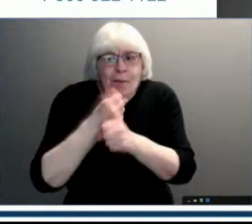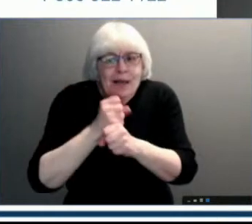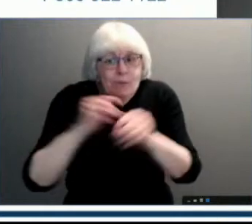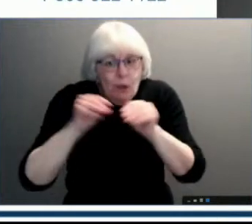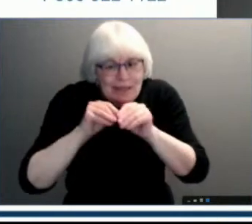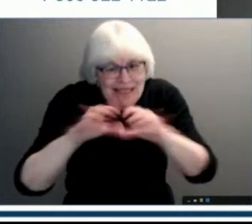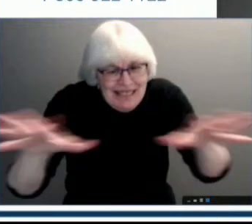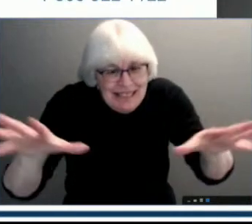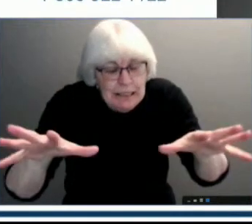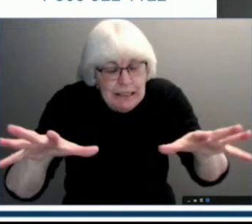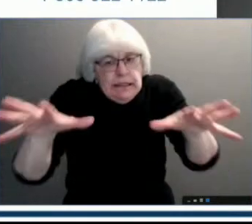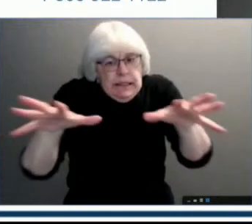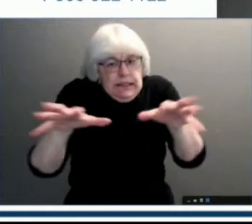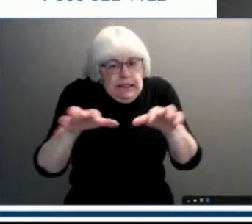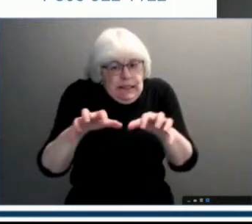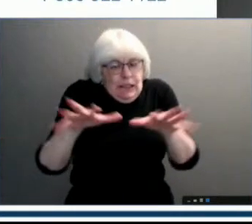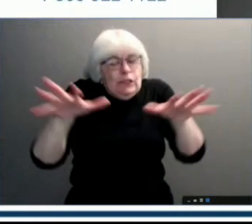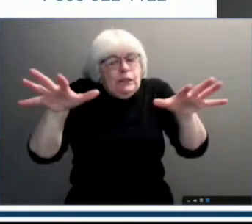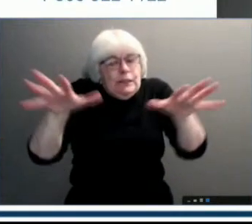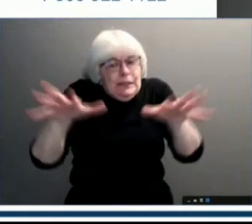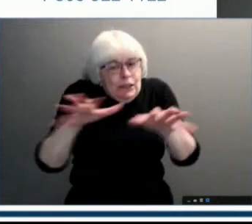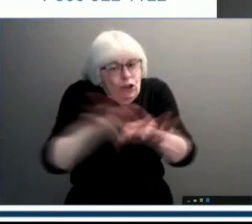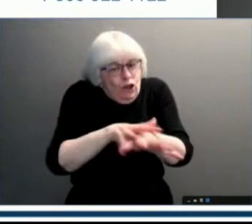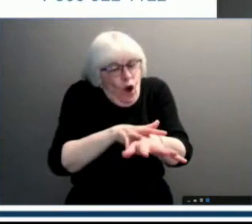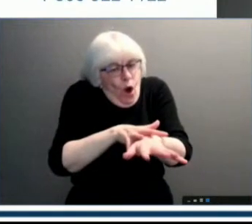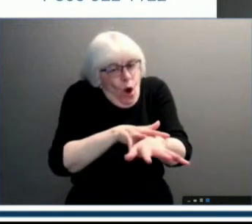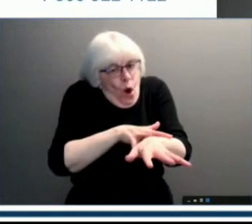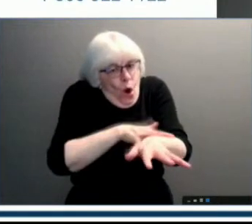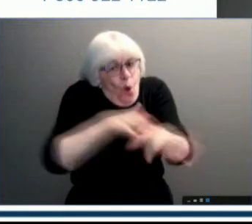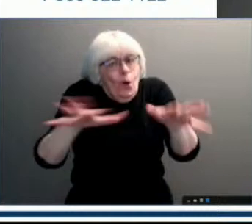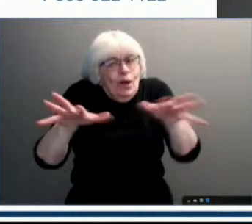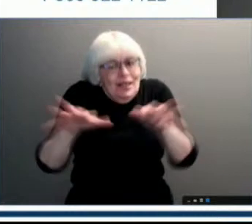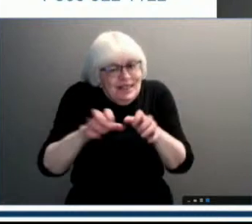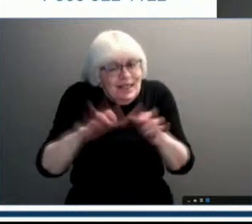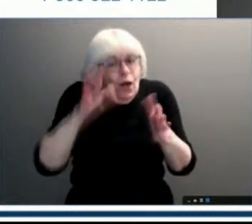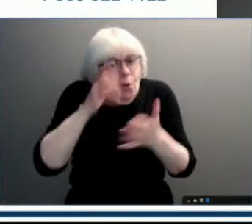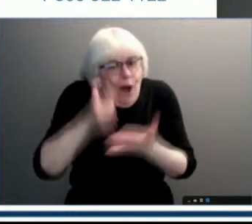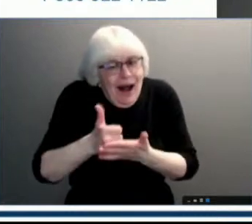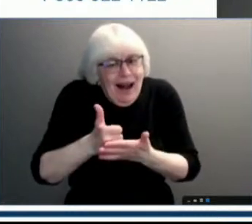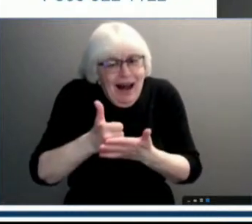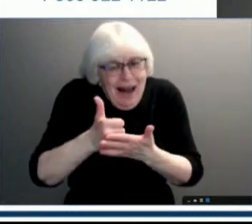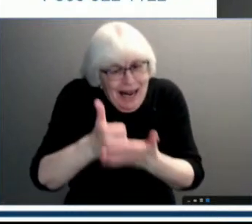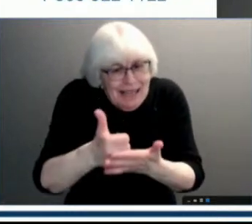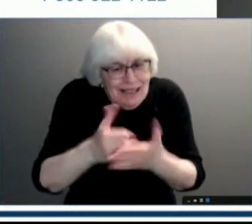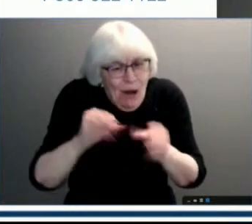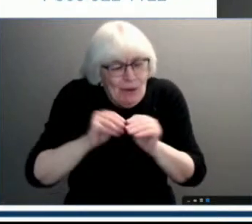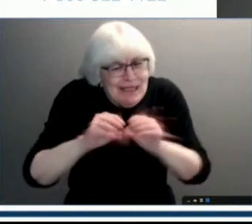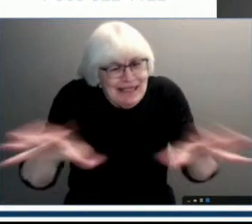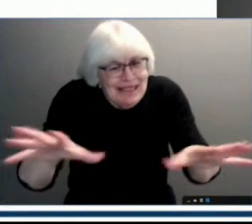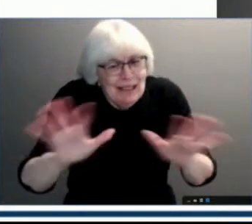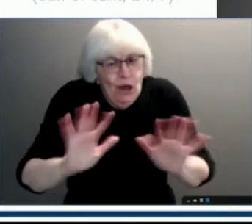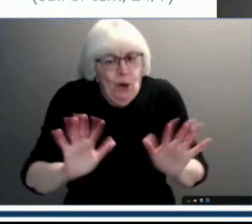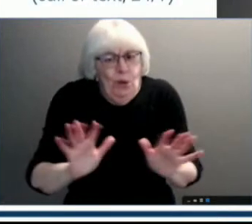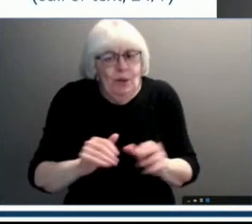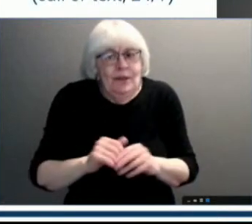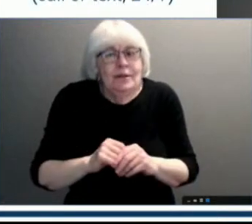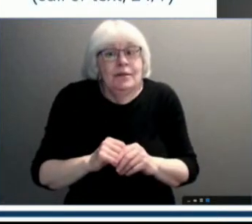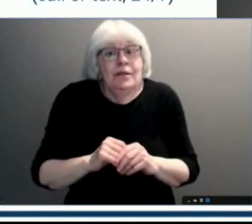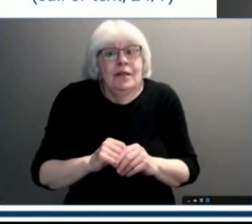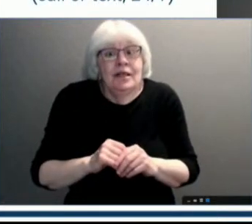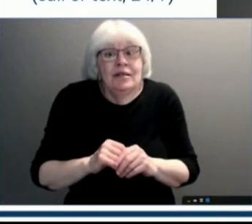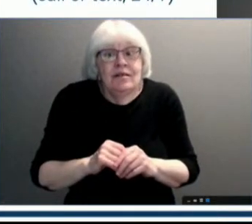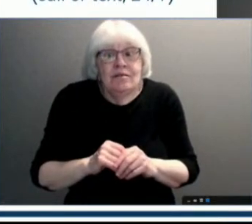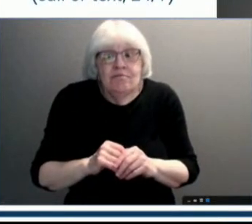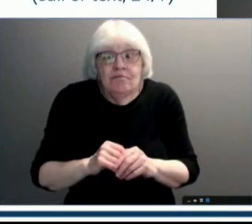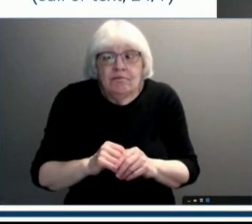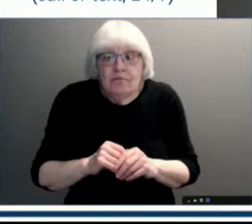This wave will move through our population, but we need to slow down the spread. So any any small proportion that end up in